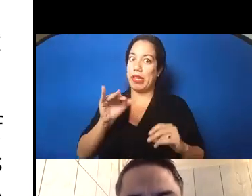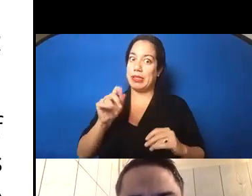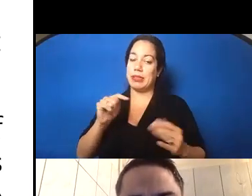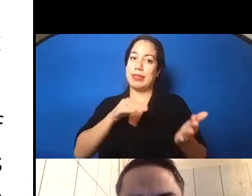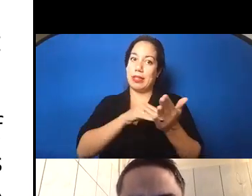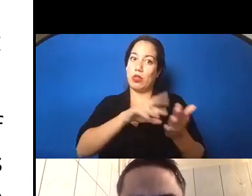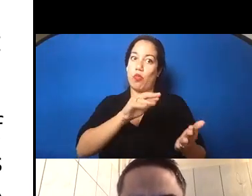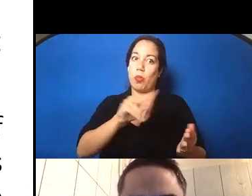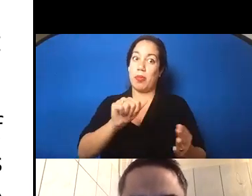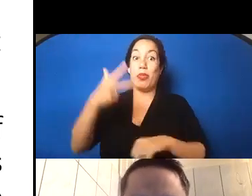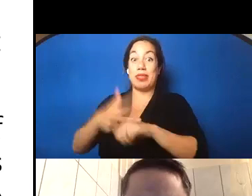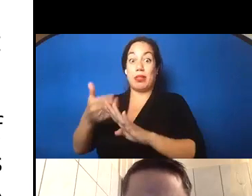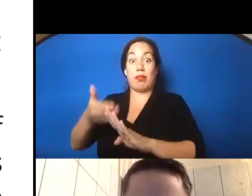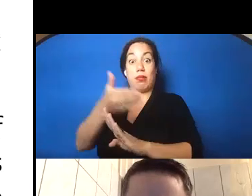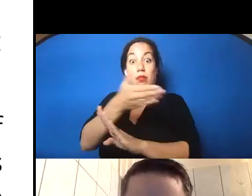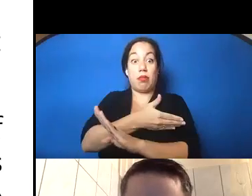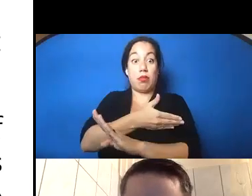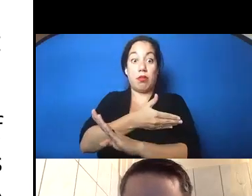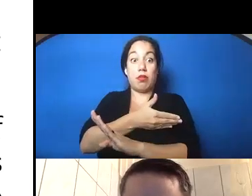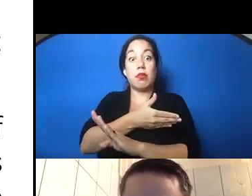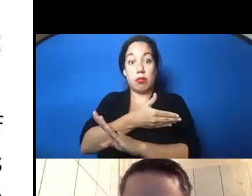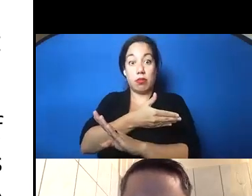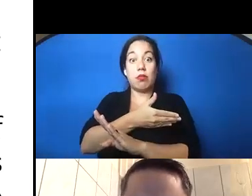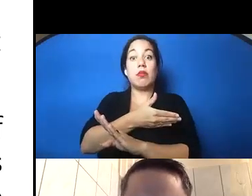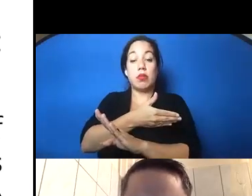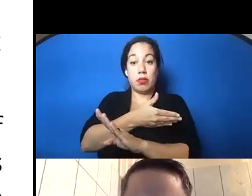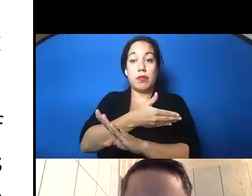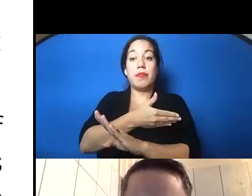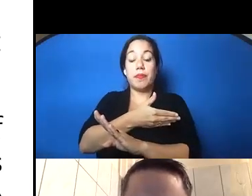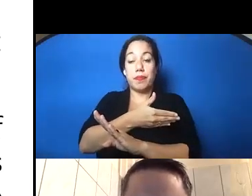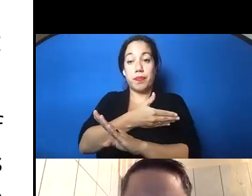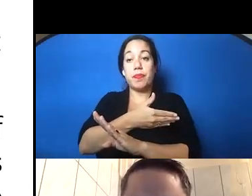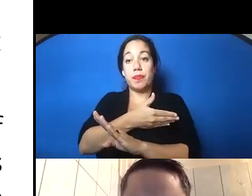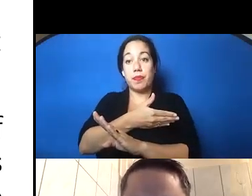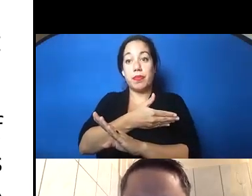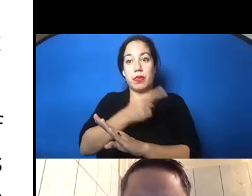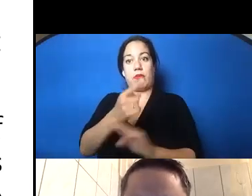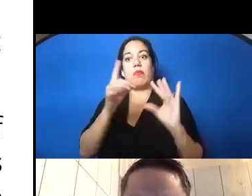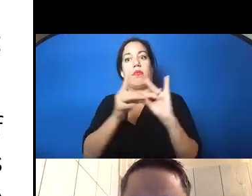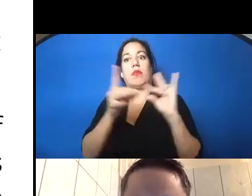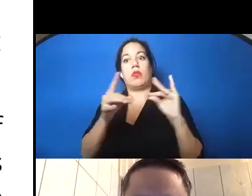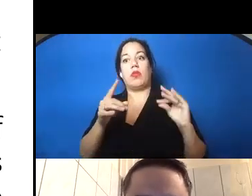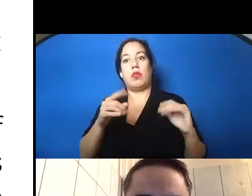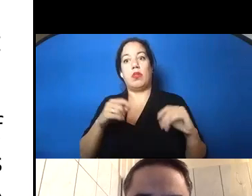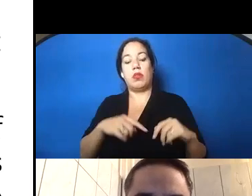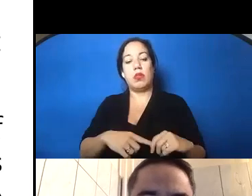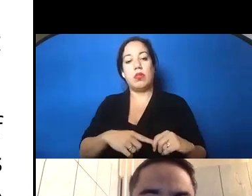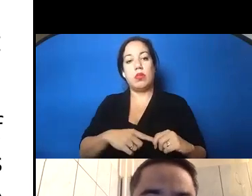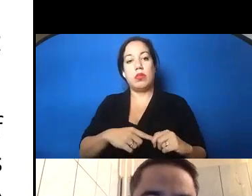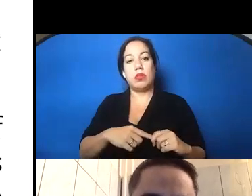3 times before, he was made those statements when he was